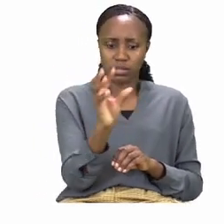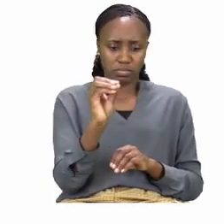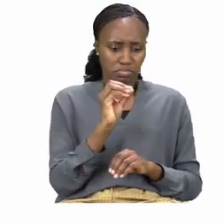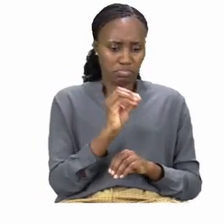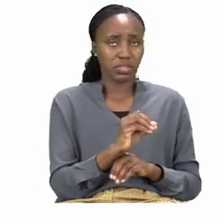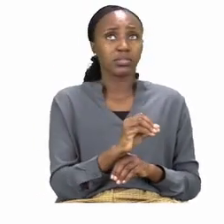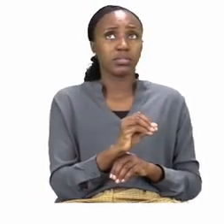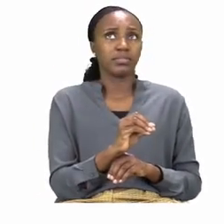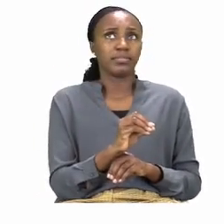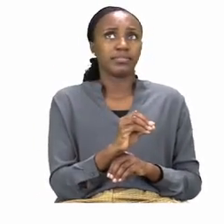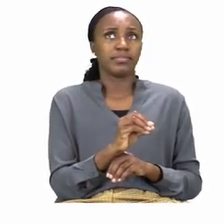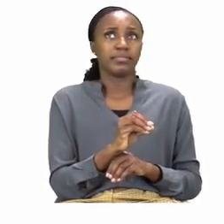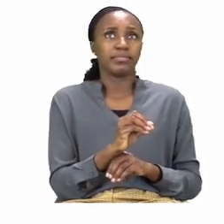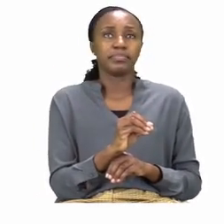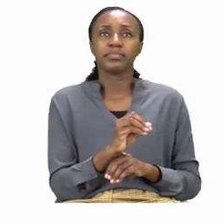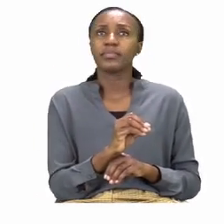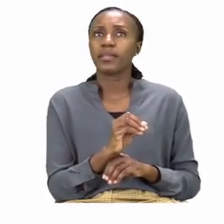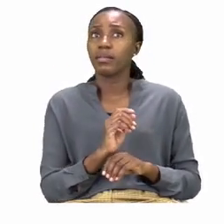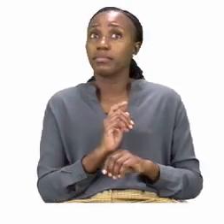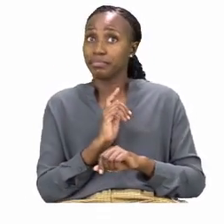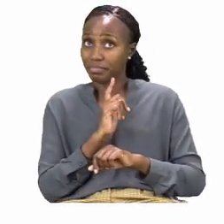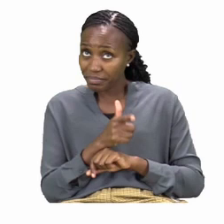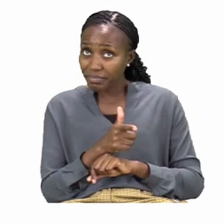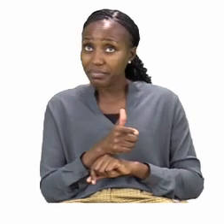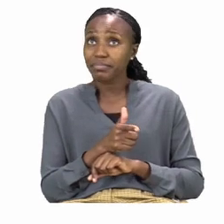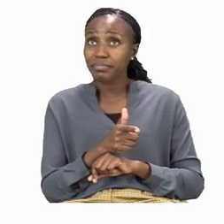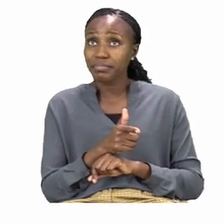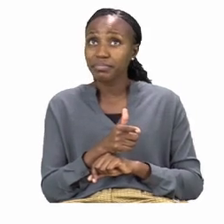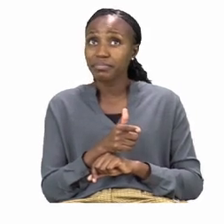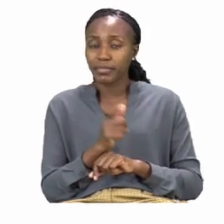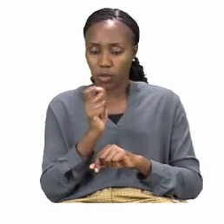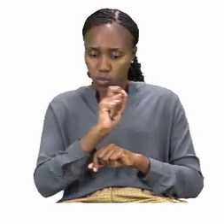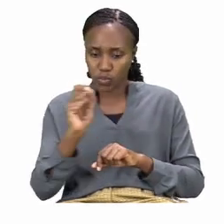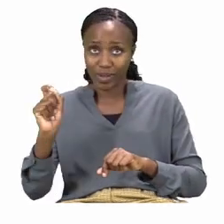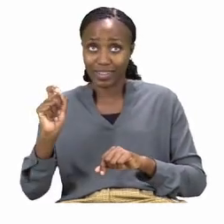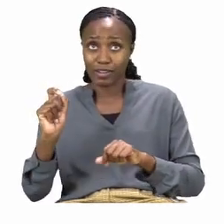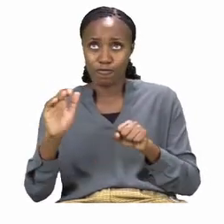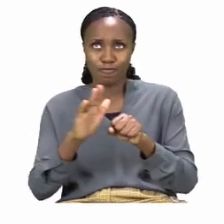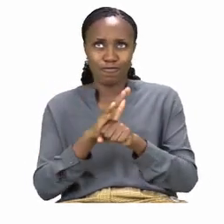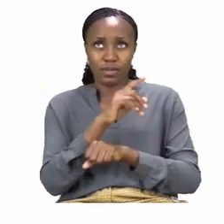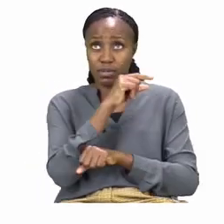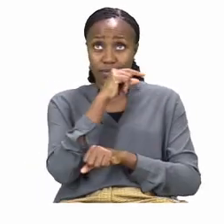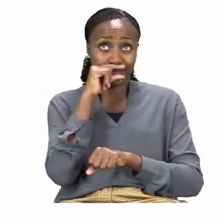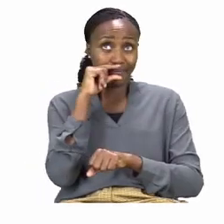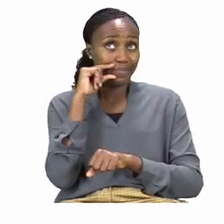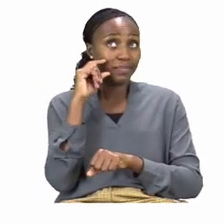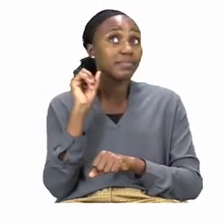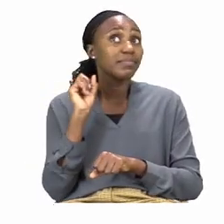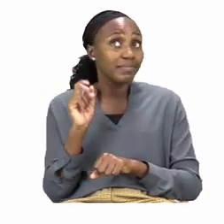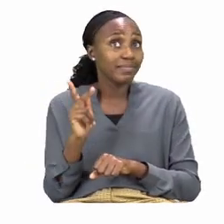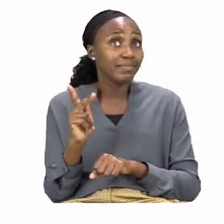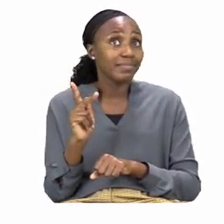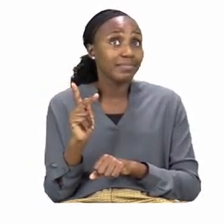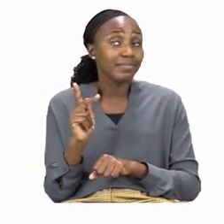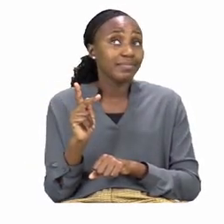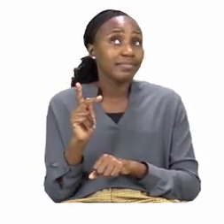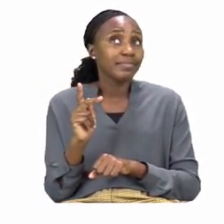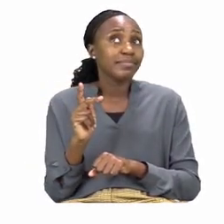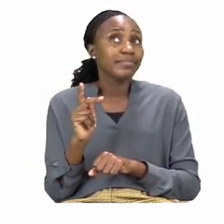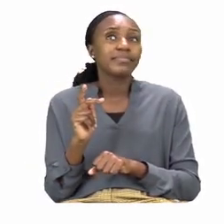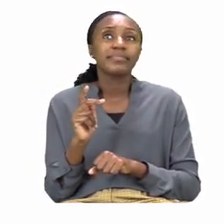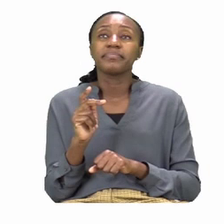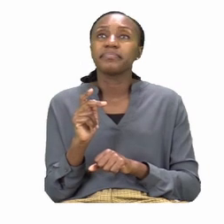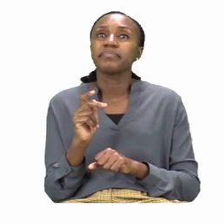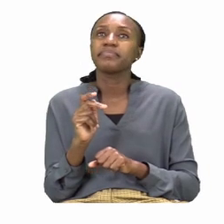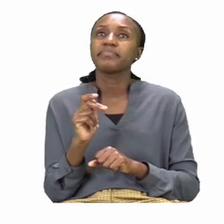missing. And then you have to go ahead and write them in. All right. Now remember, boys and